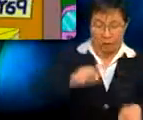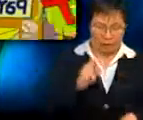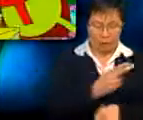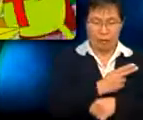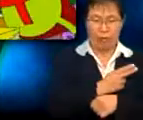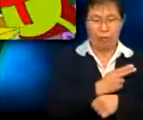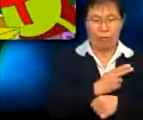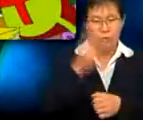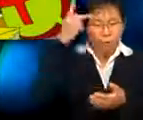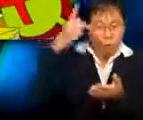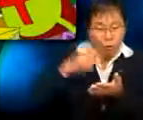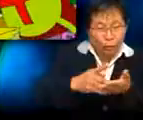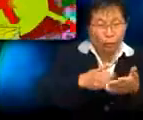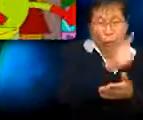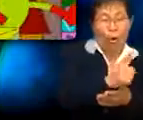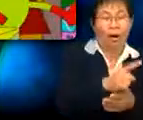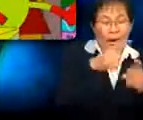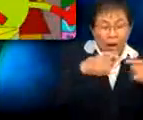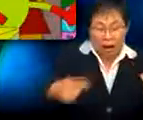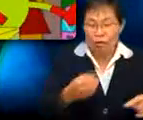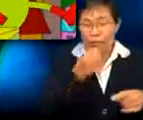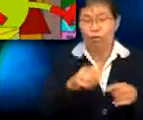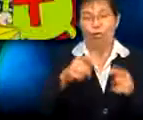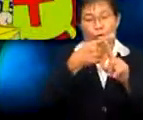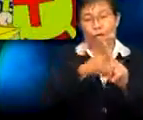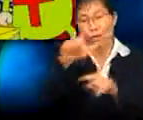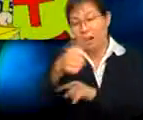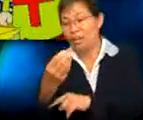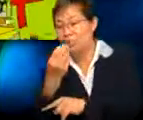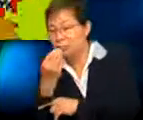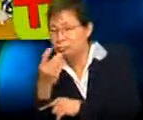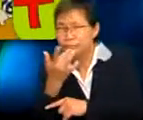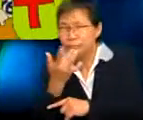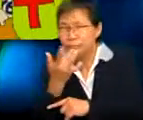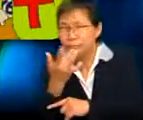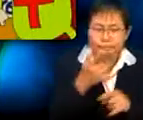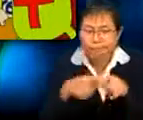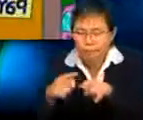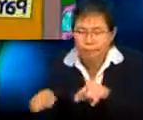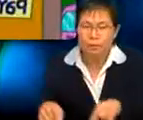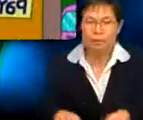It enables us to distinguish one kind of food from another.